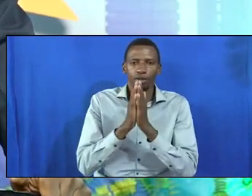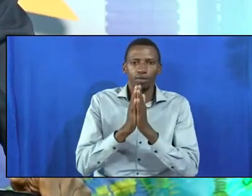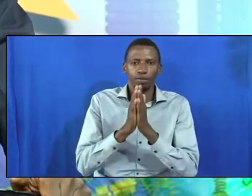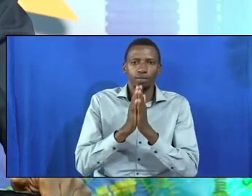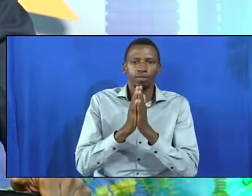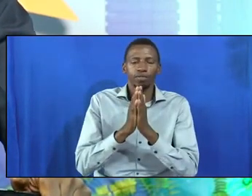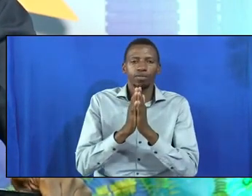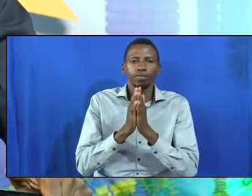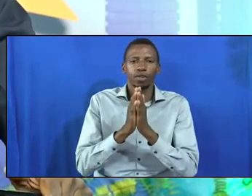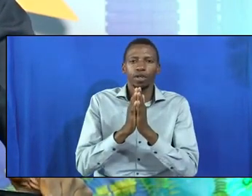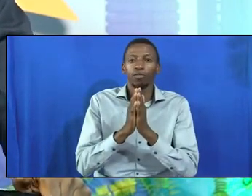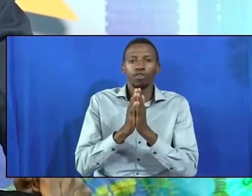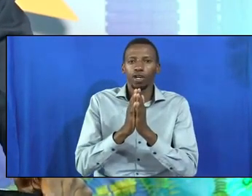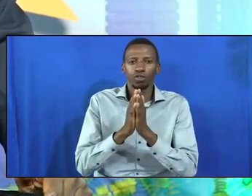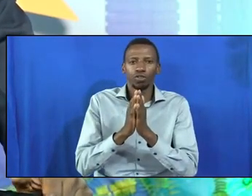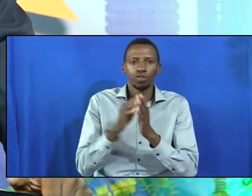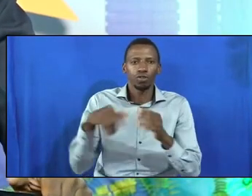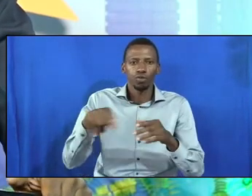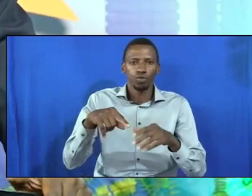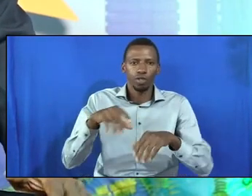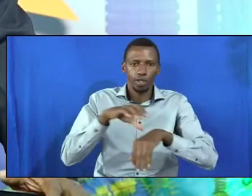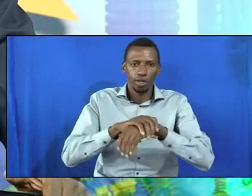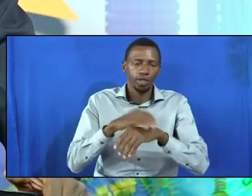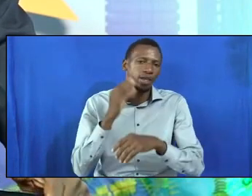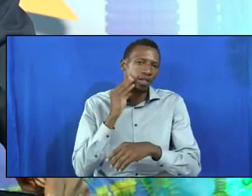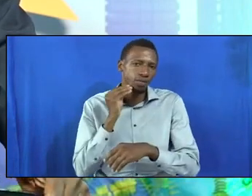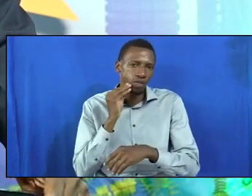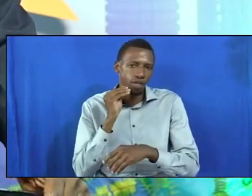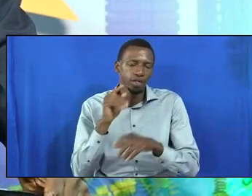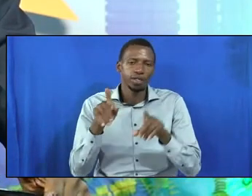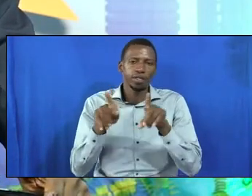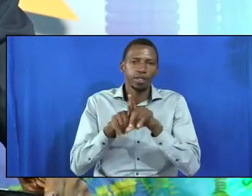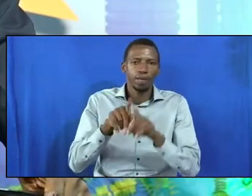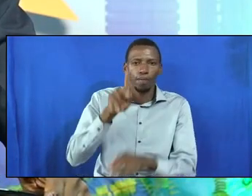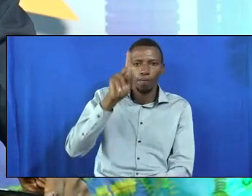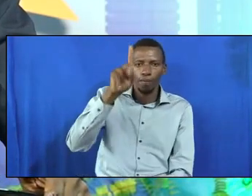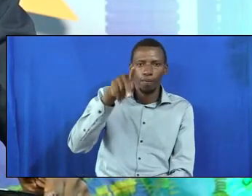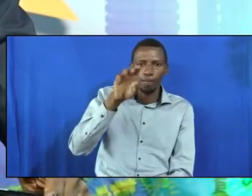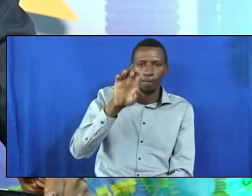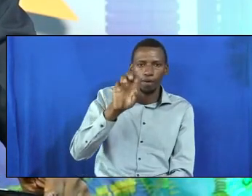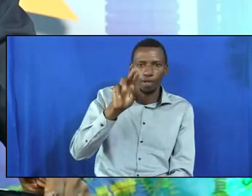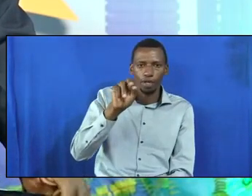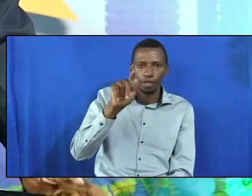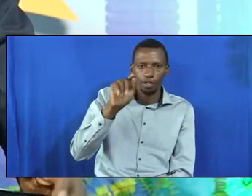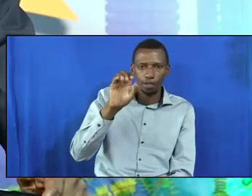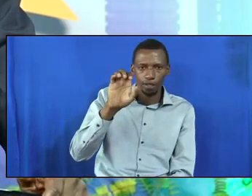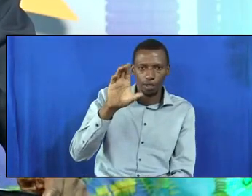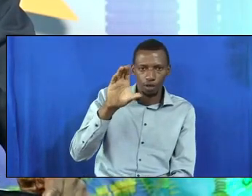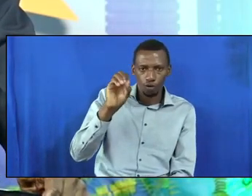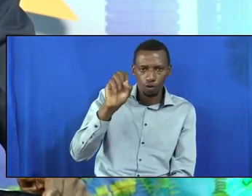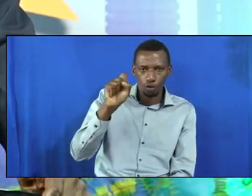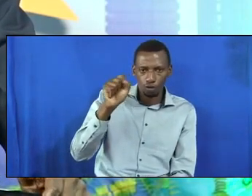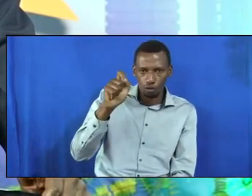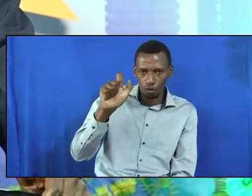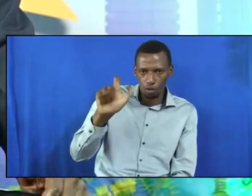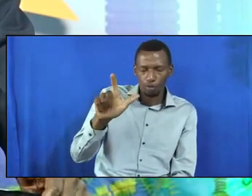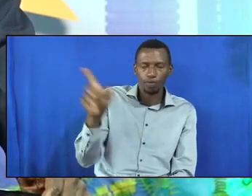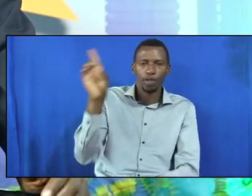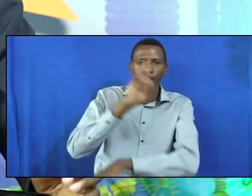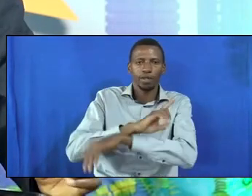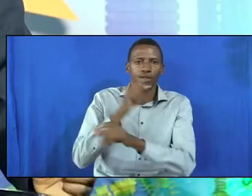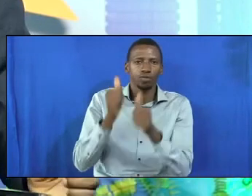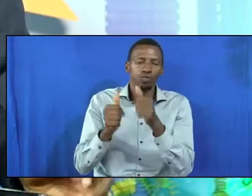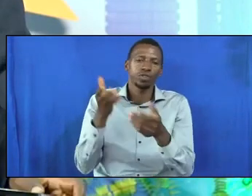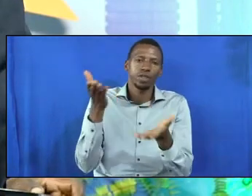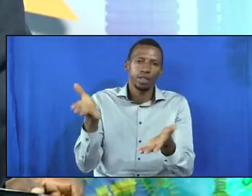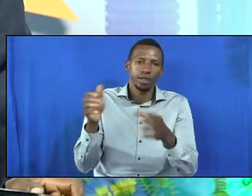approaching that of the Pentecostal days that was based in the Bible. And I want to take this opportunity